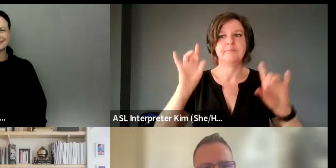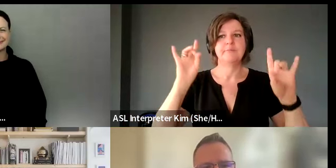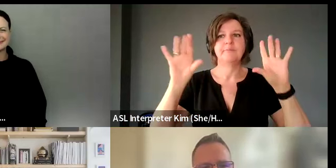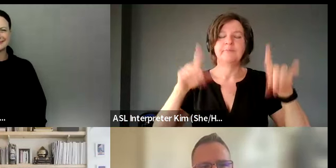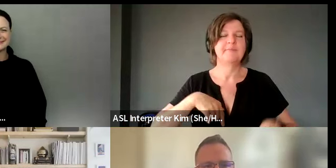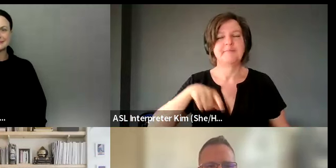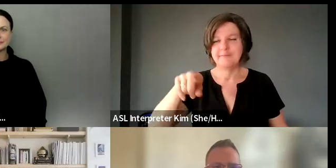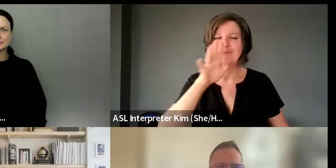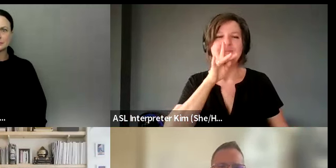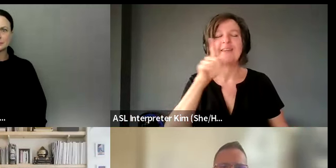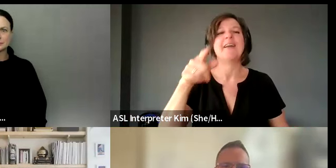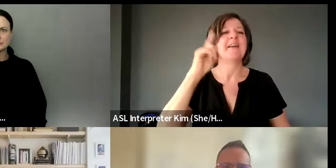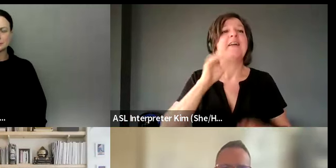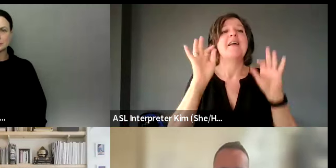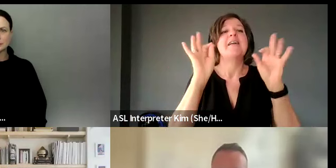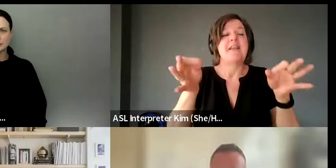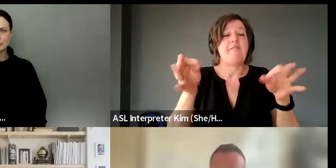I think definitely awareness about